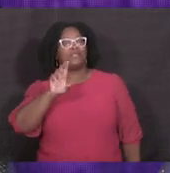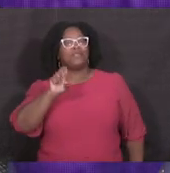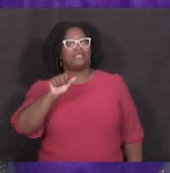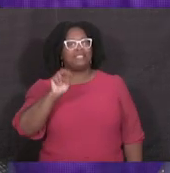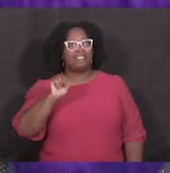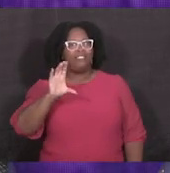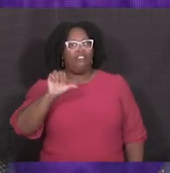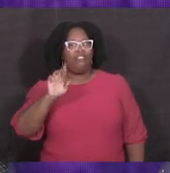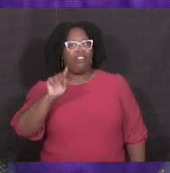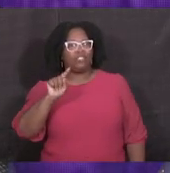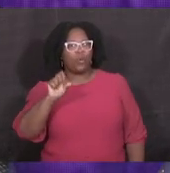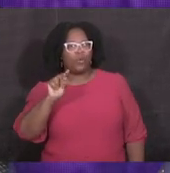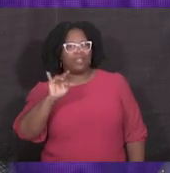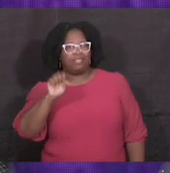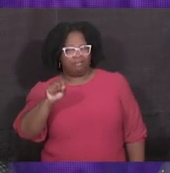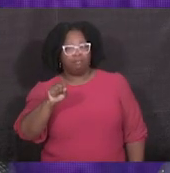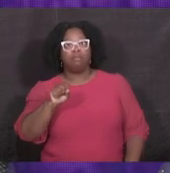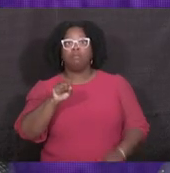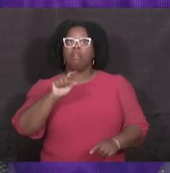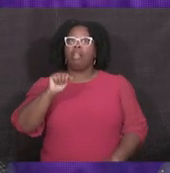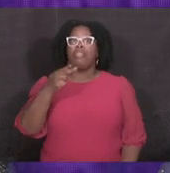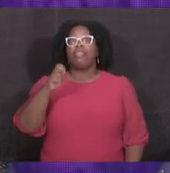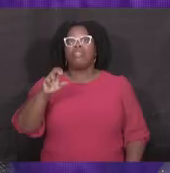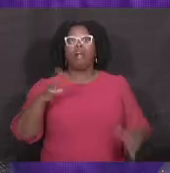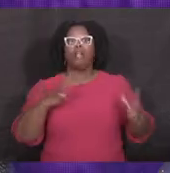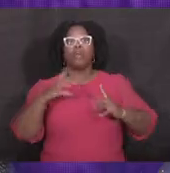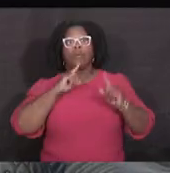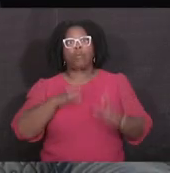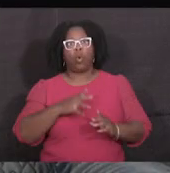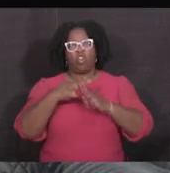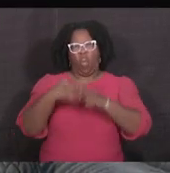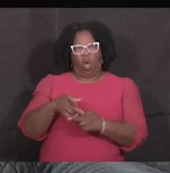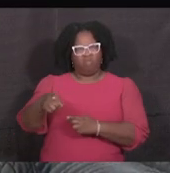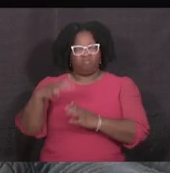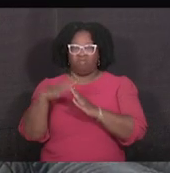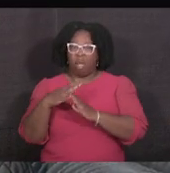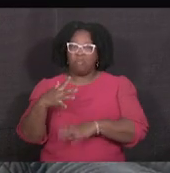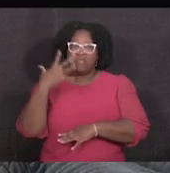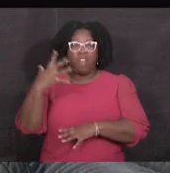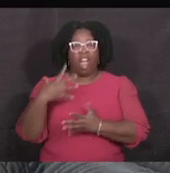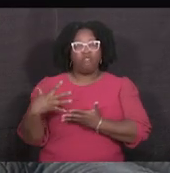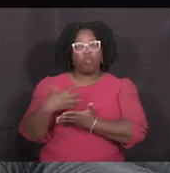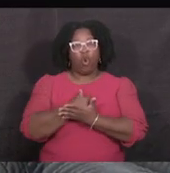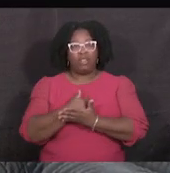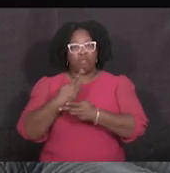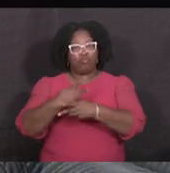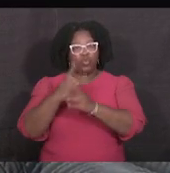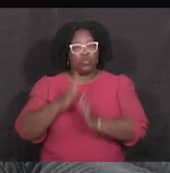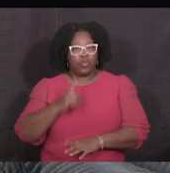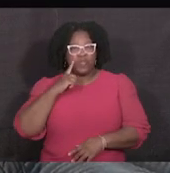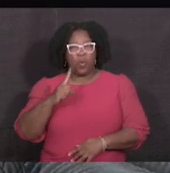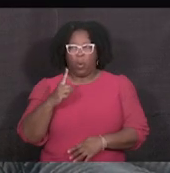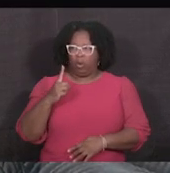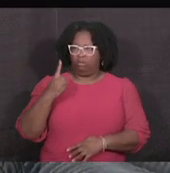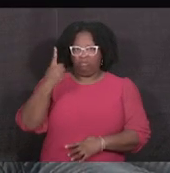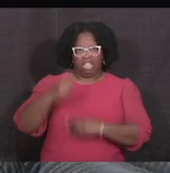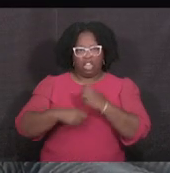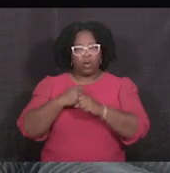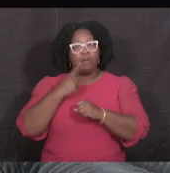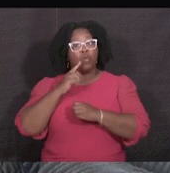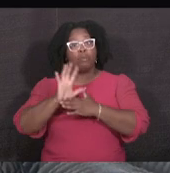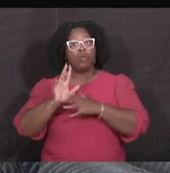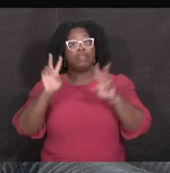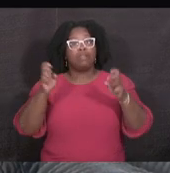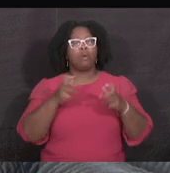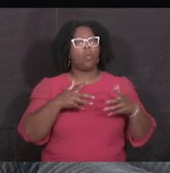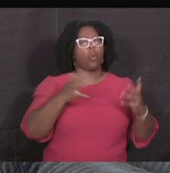She was named by The Hollywood Reporter as one of the top five grossing producers of the year for the films What Women Want and Where the Heart